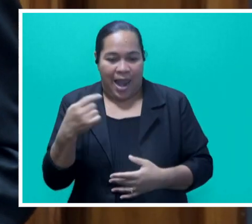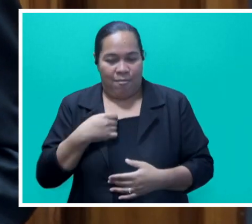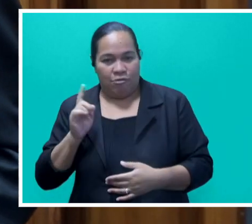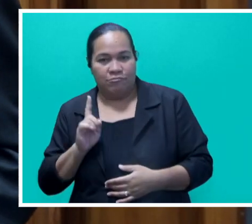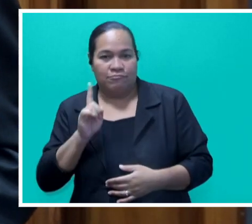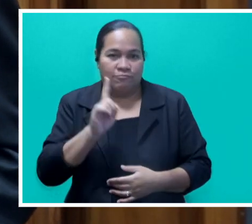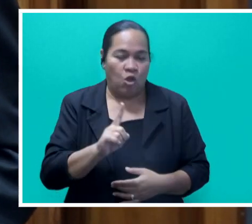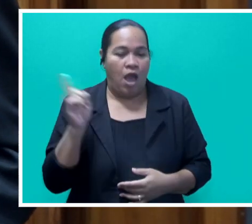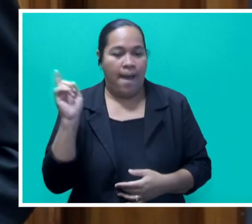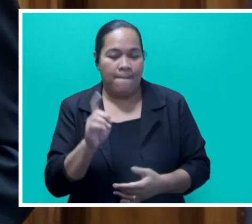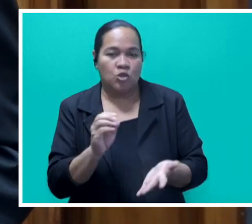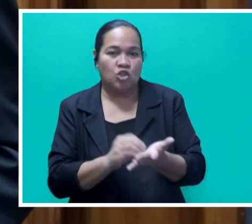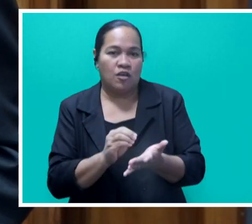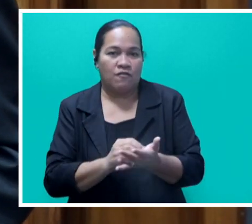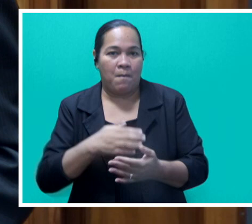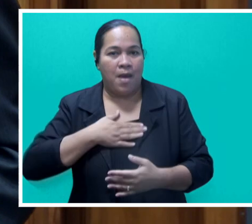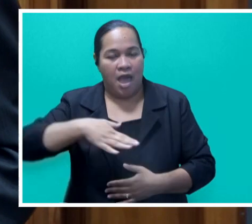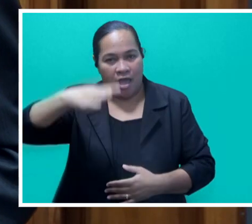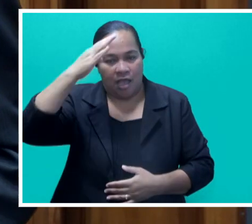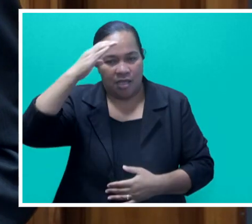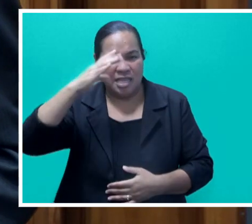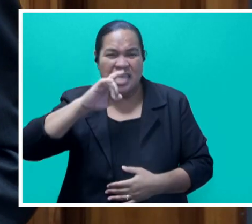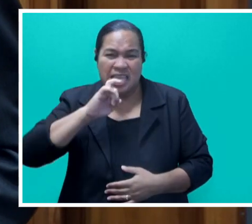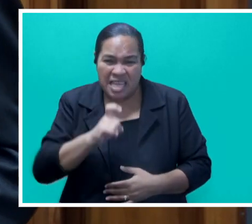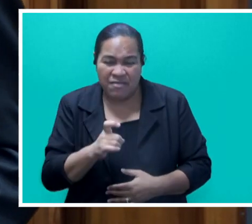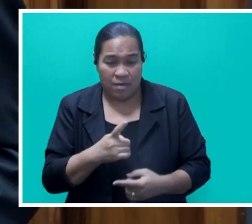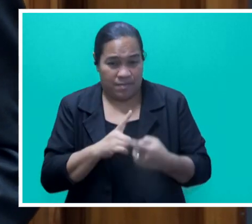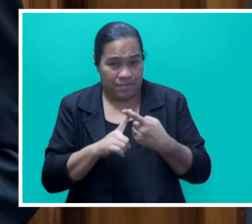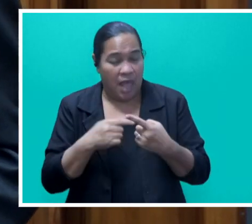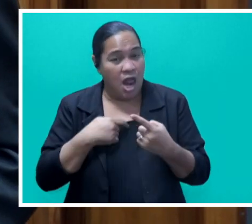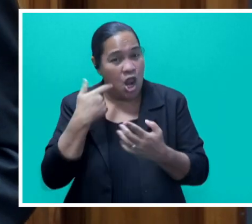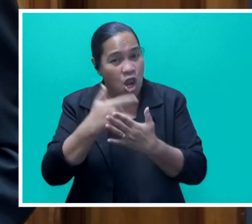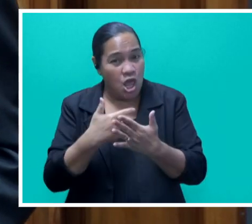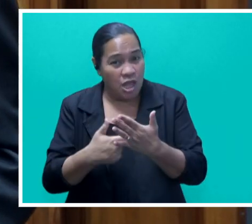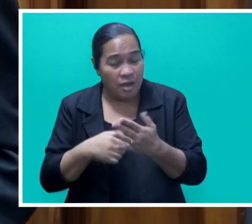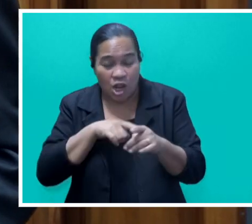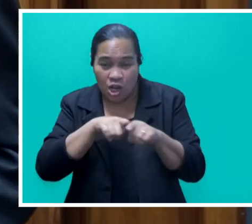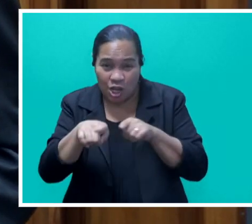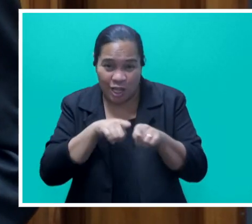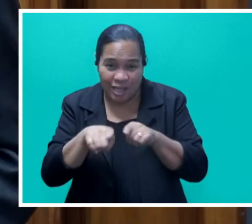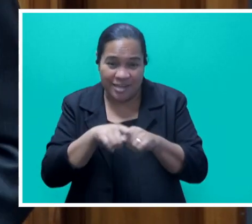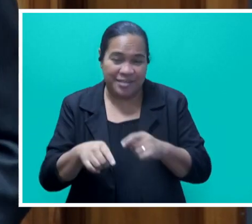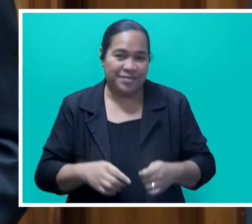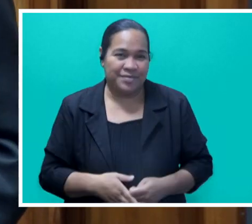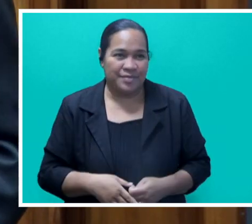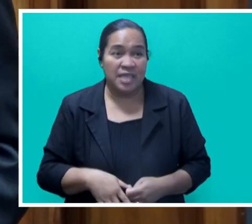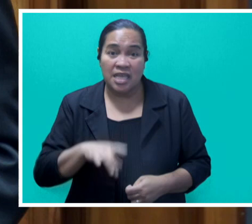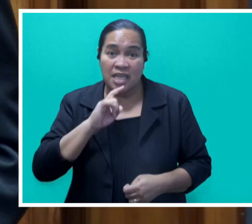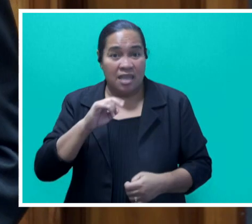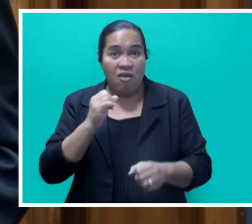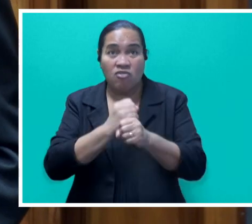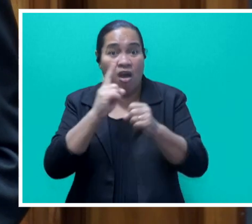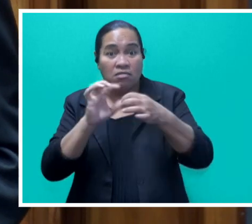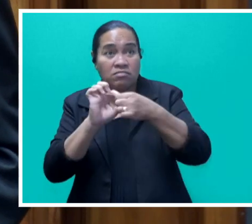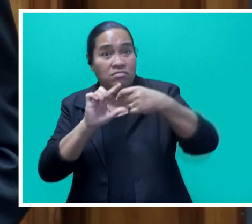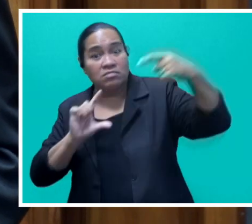come and serve my country. If there has been one thing I have learned on this journey, Mr. Speaker, sir, without God,